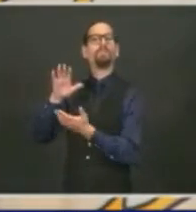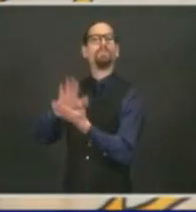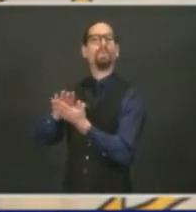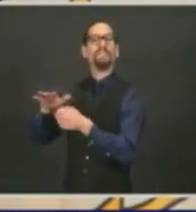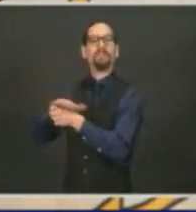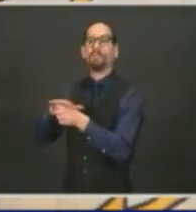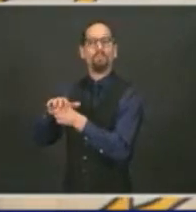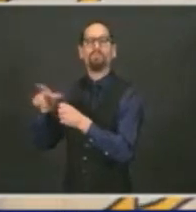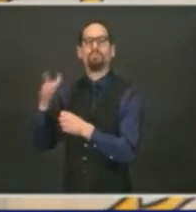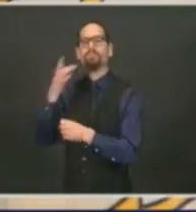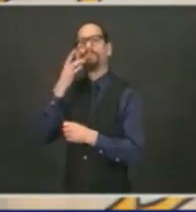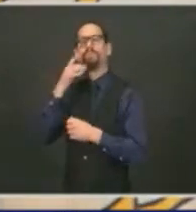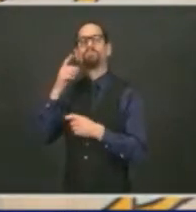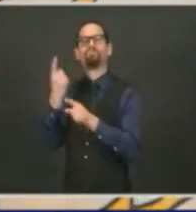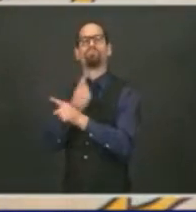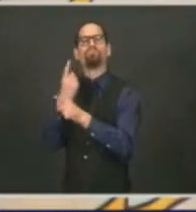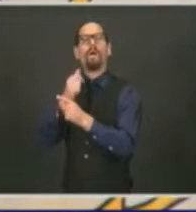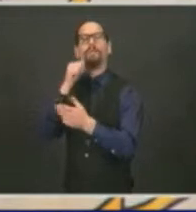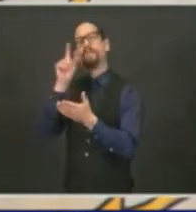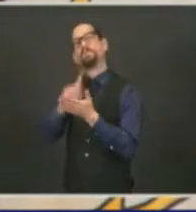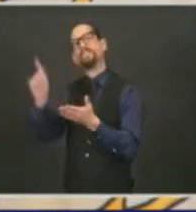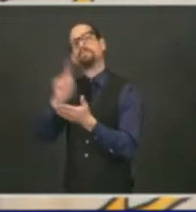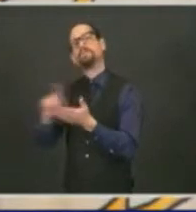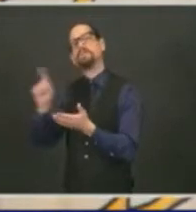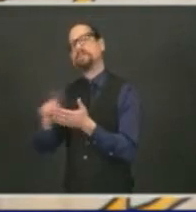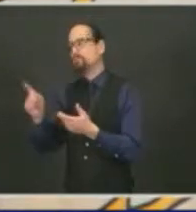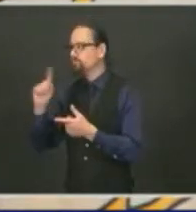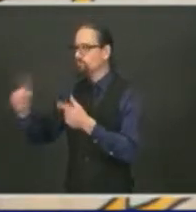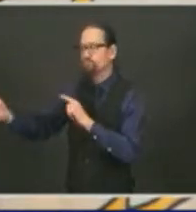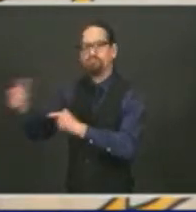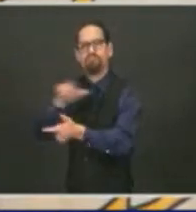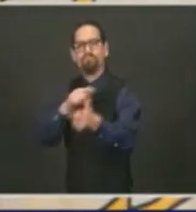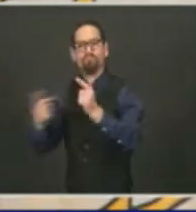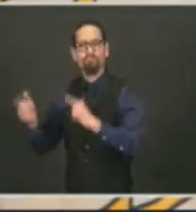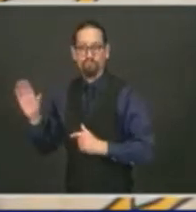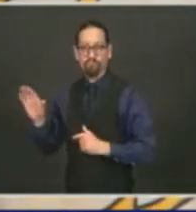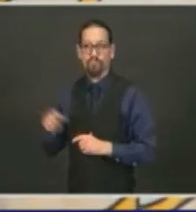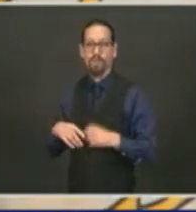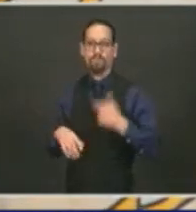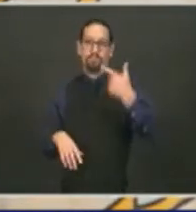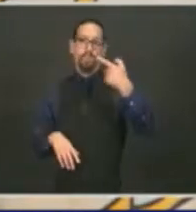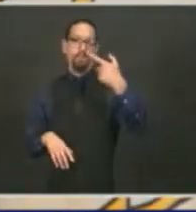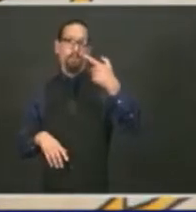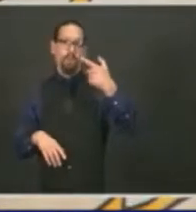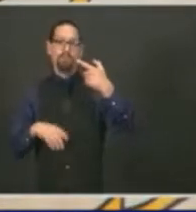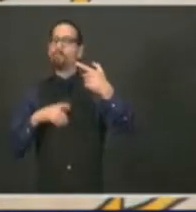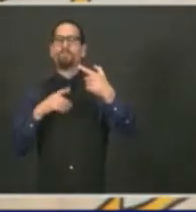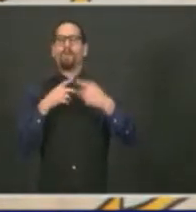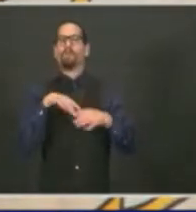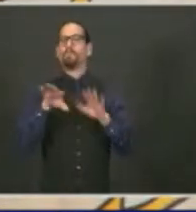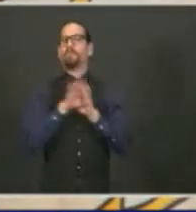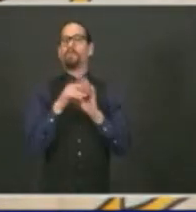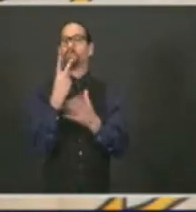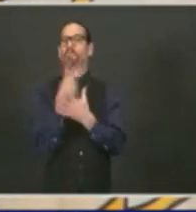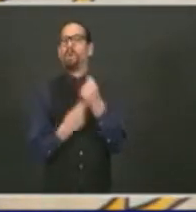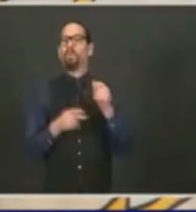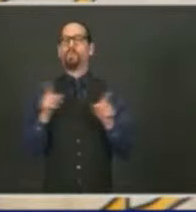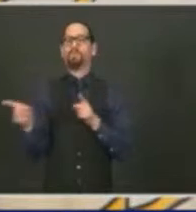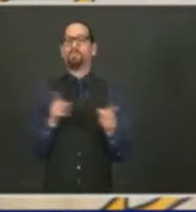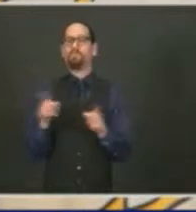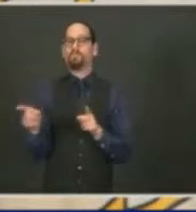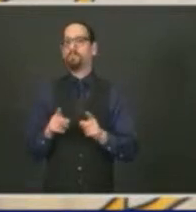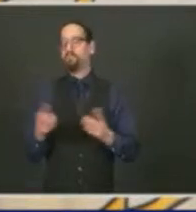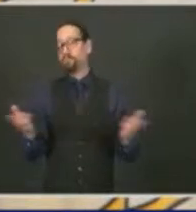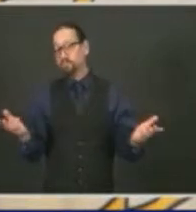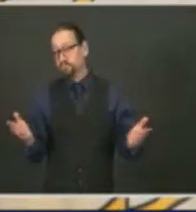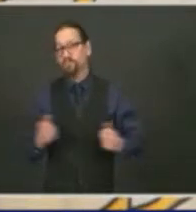for both. That's the best news. So I'm excited. I'm excited for this. Our